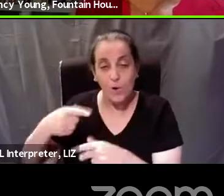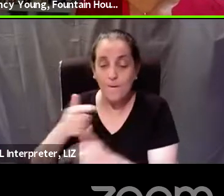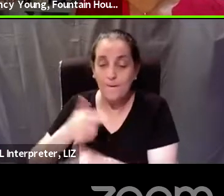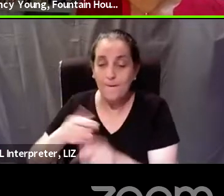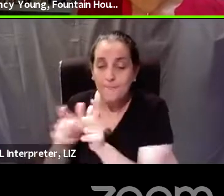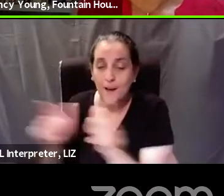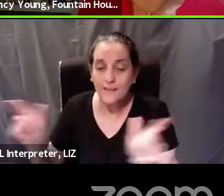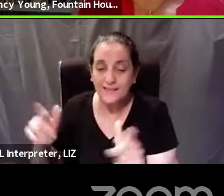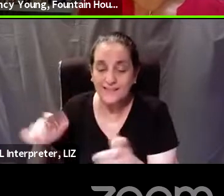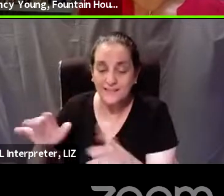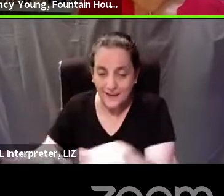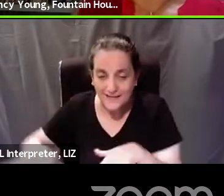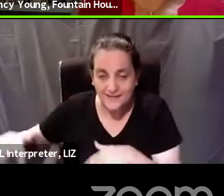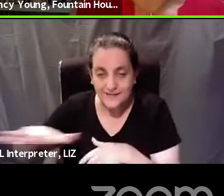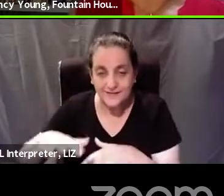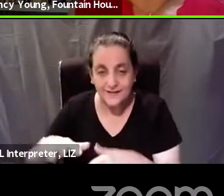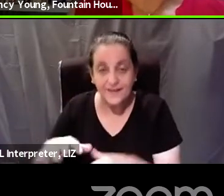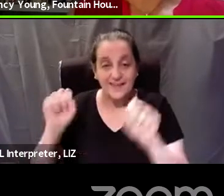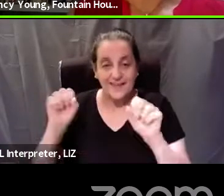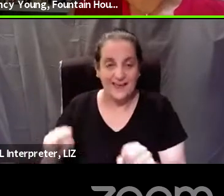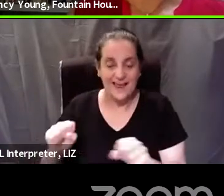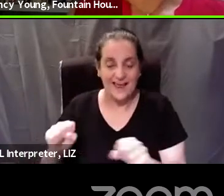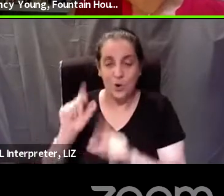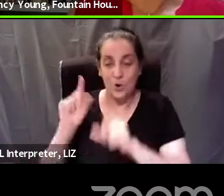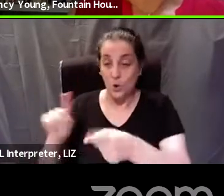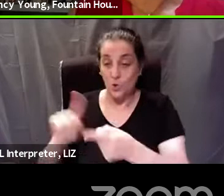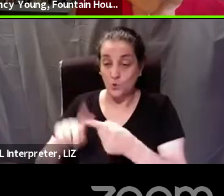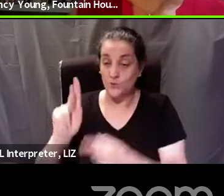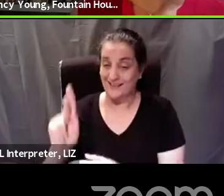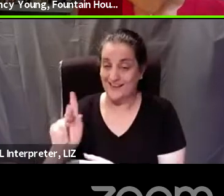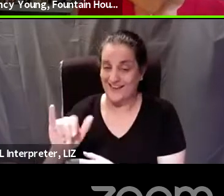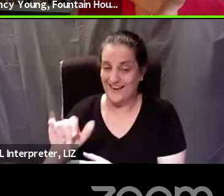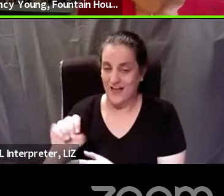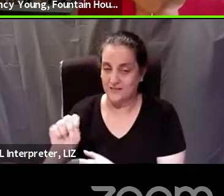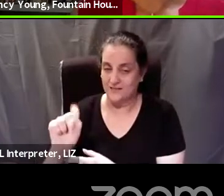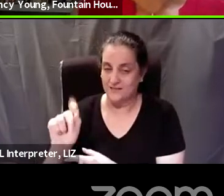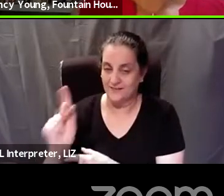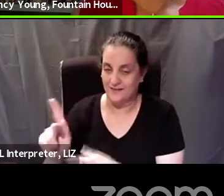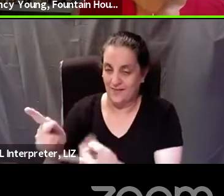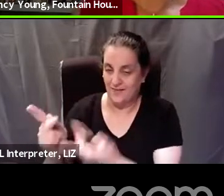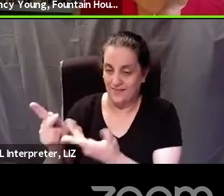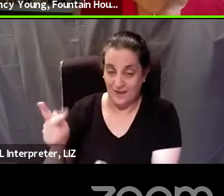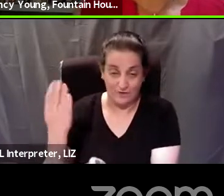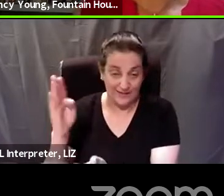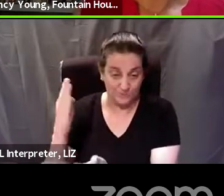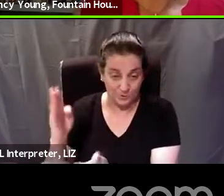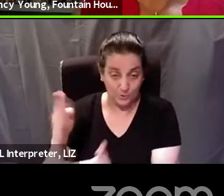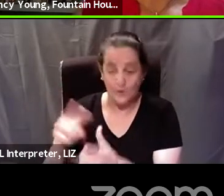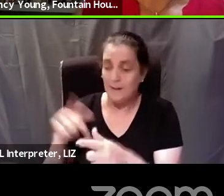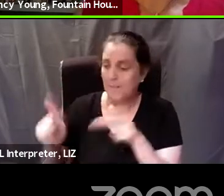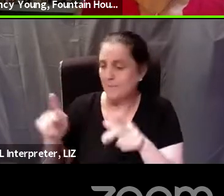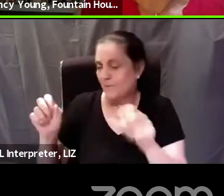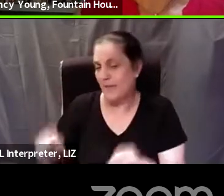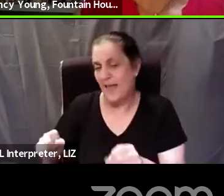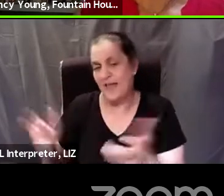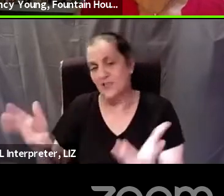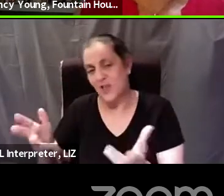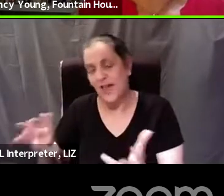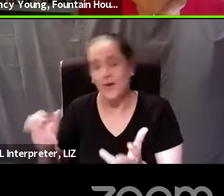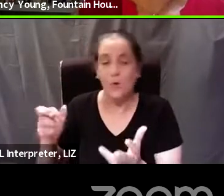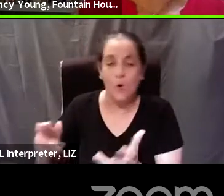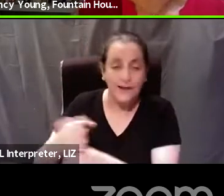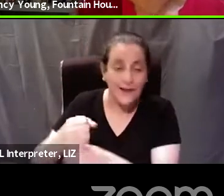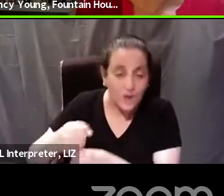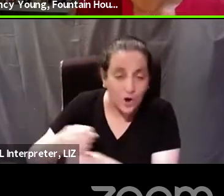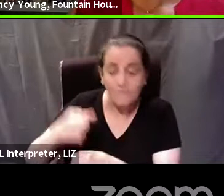kiosk that people can charge their phones, can get a cup of hot coffee and some cold water and just stand and socialize and